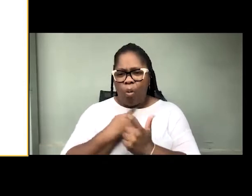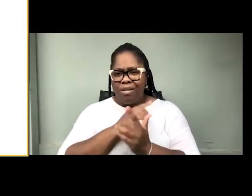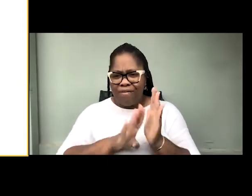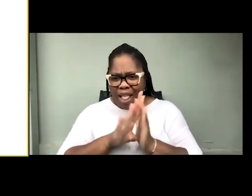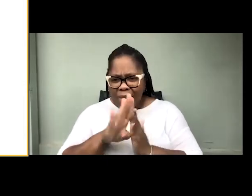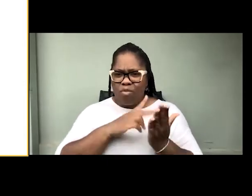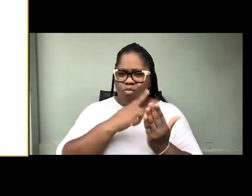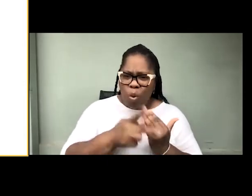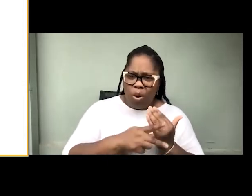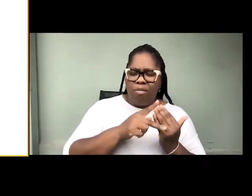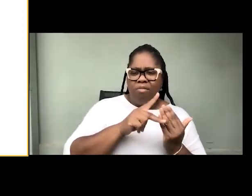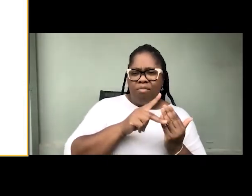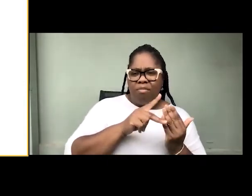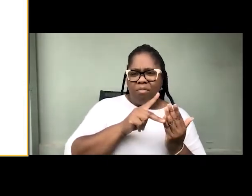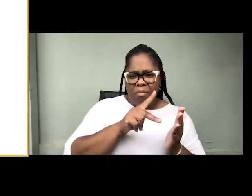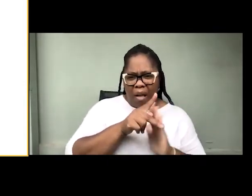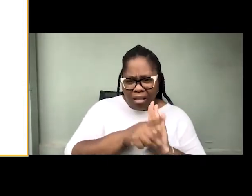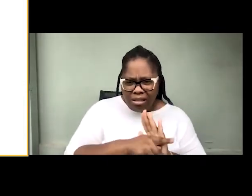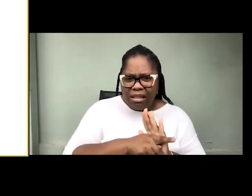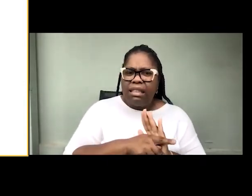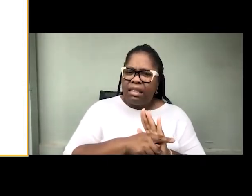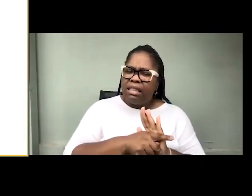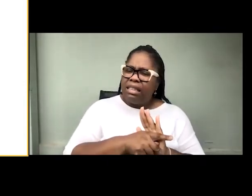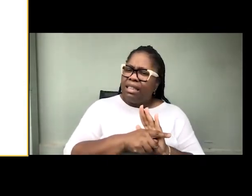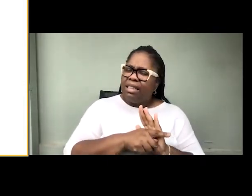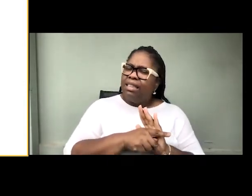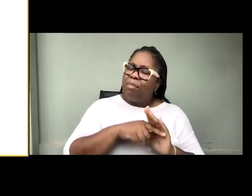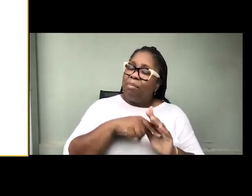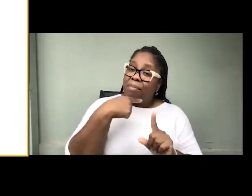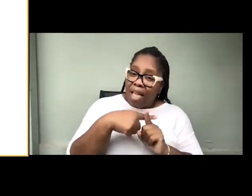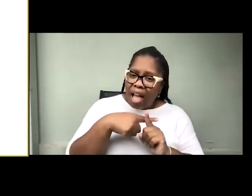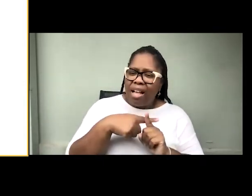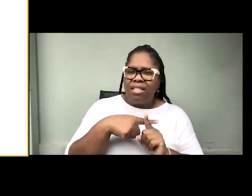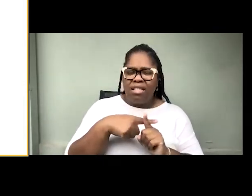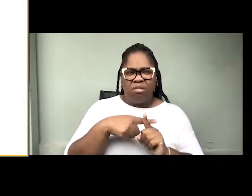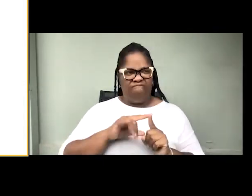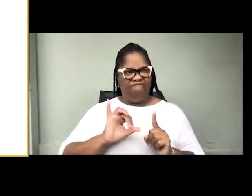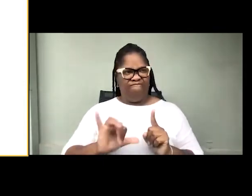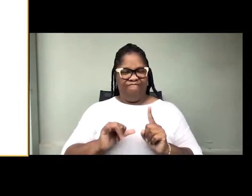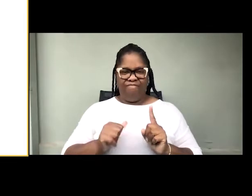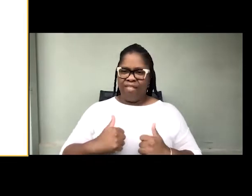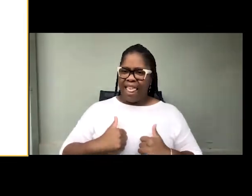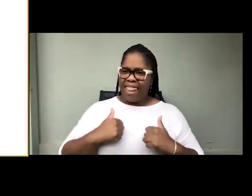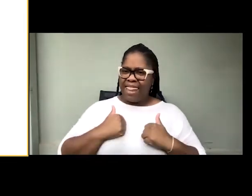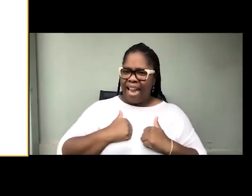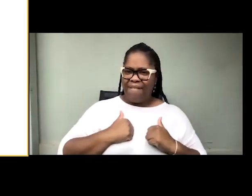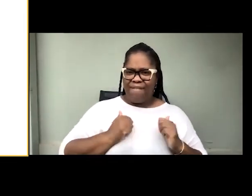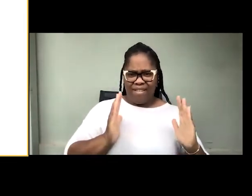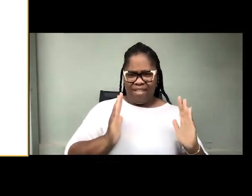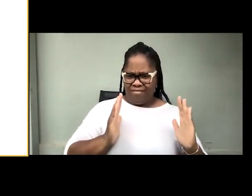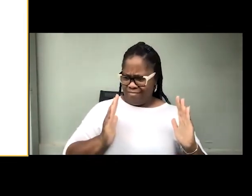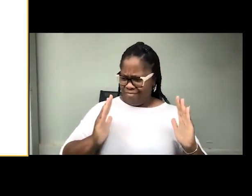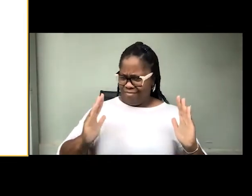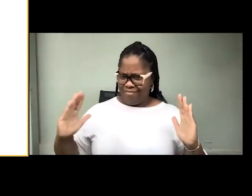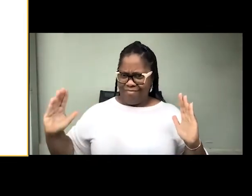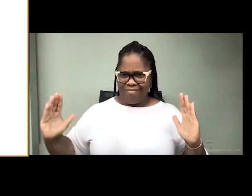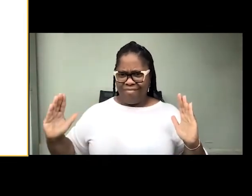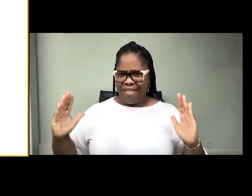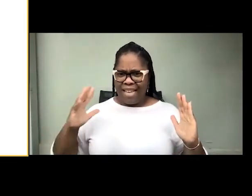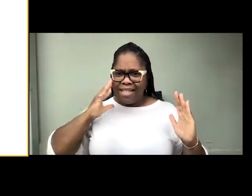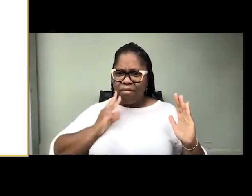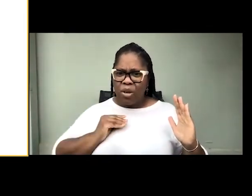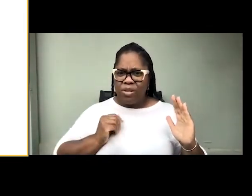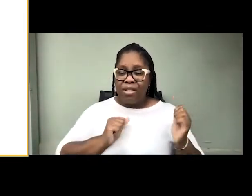serve existing older adults, but also to think about that lifelong, that lived experience of